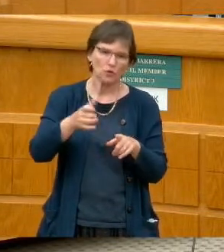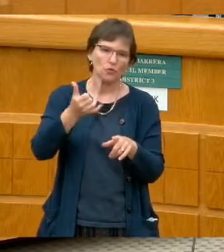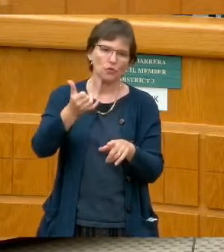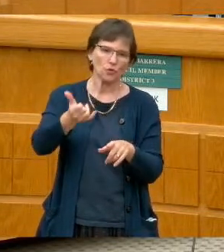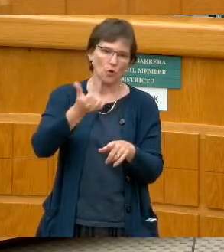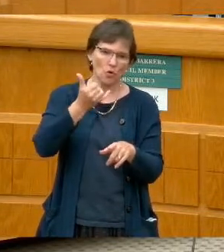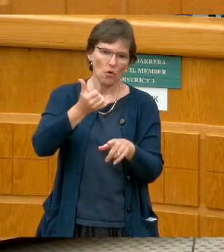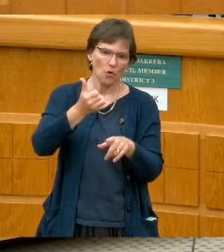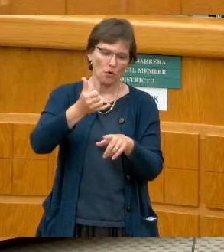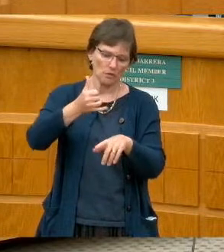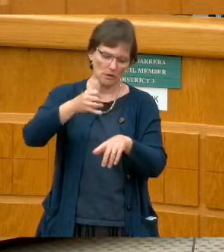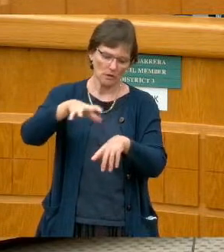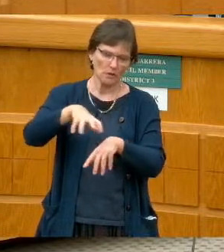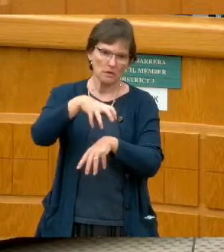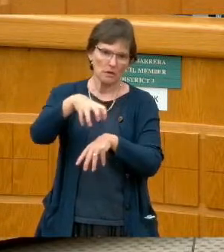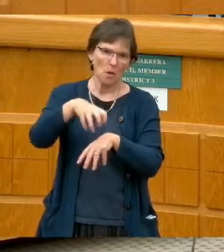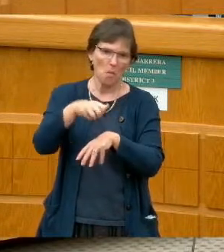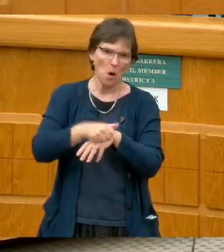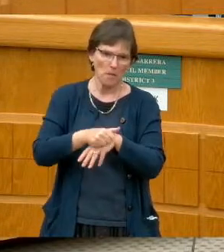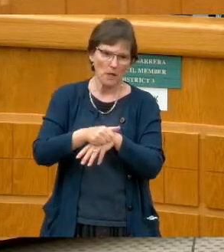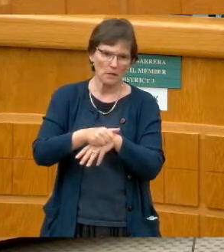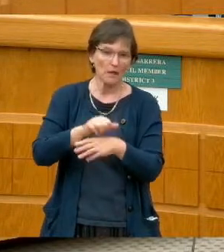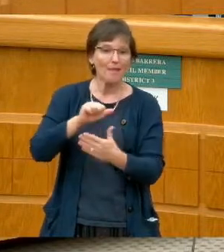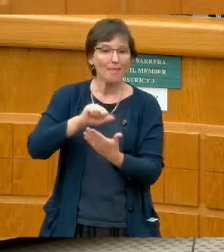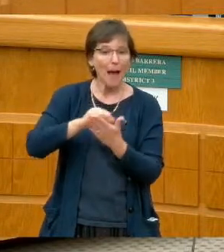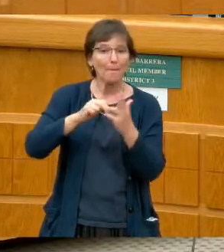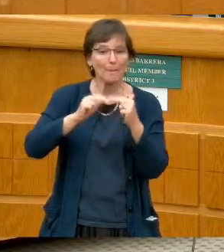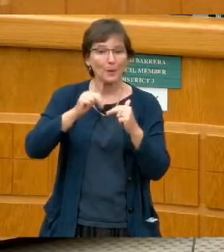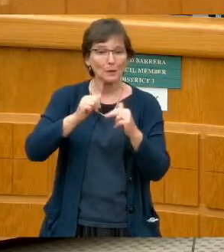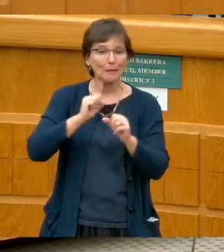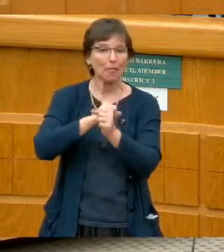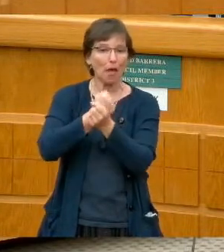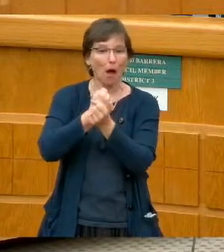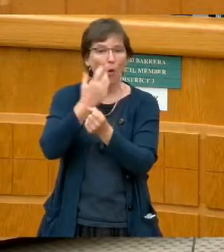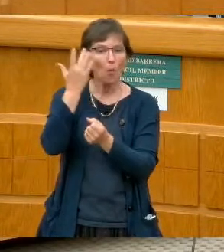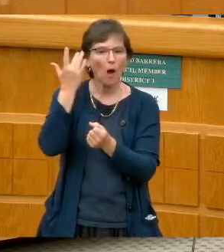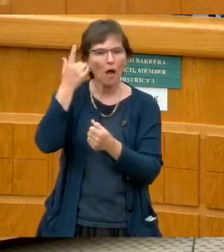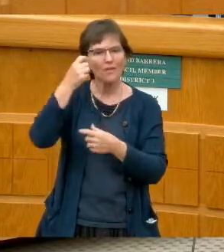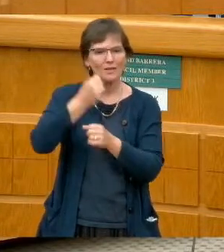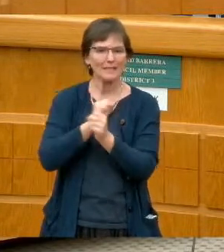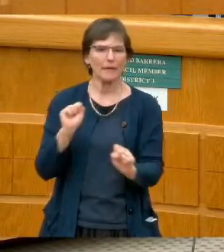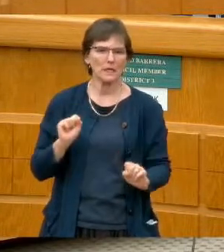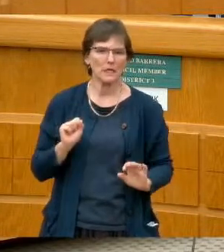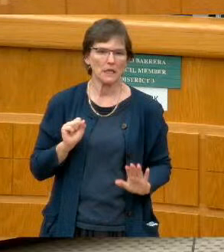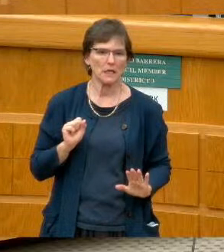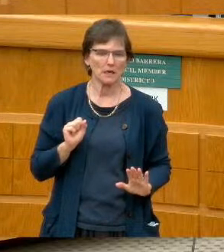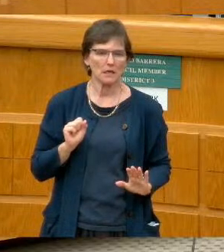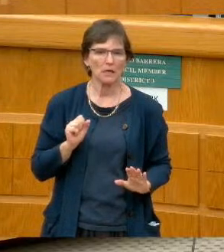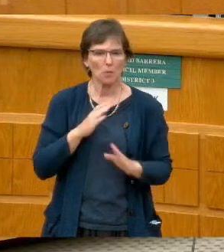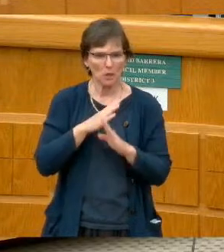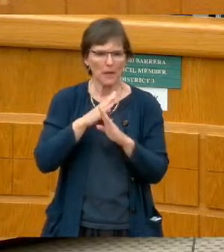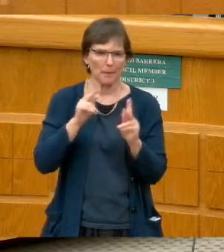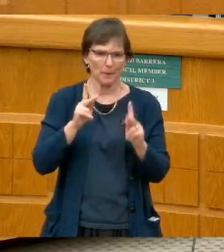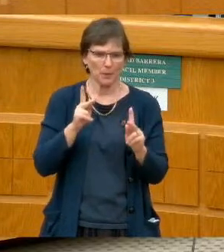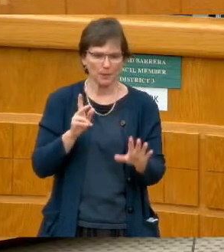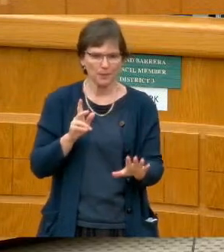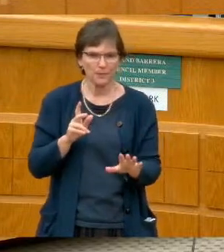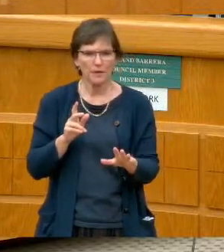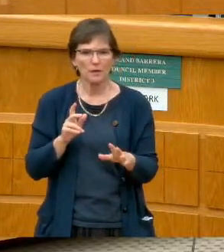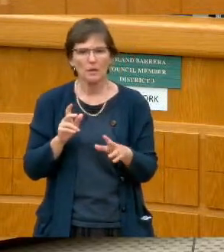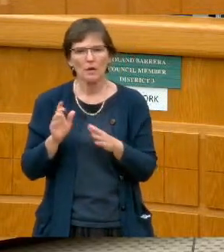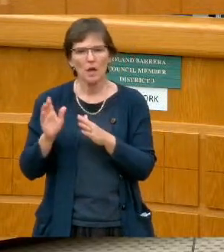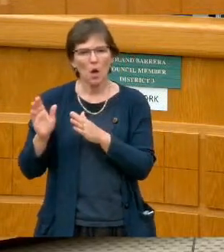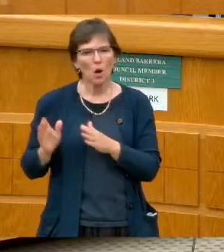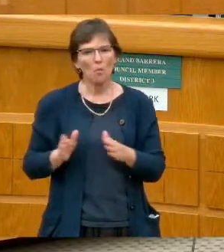advance because the building is locked for safety measures. In preparation for the reopening of all the